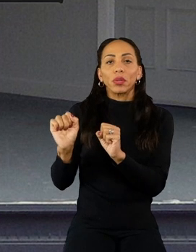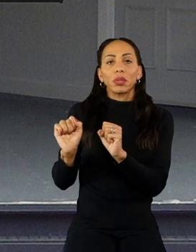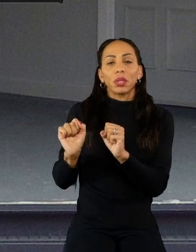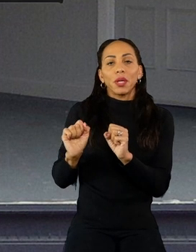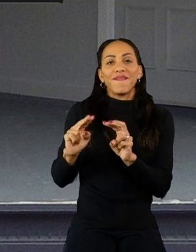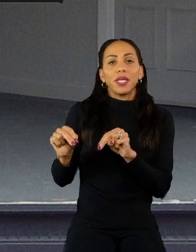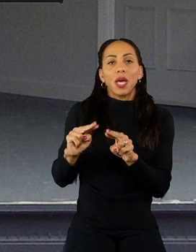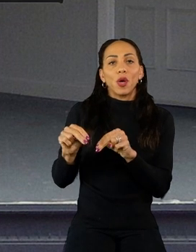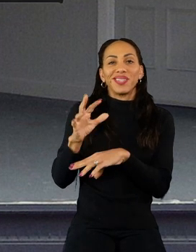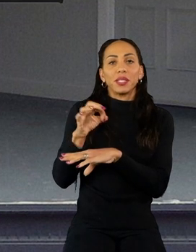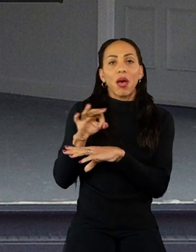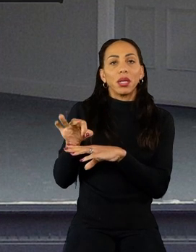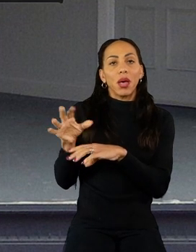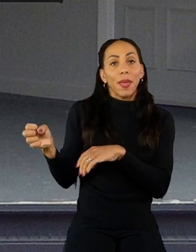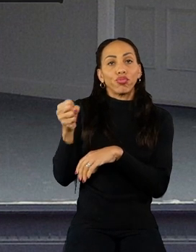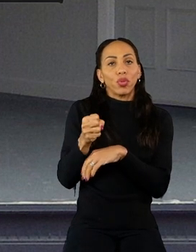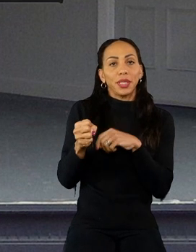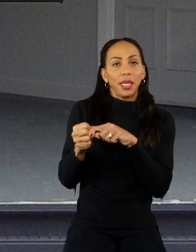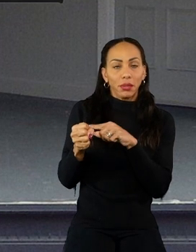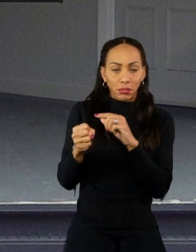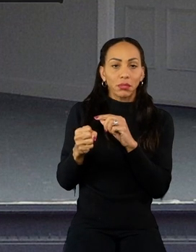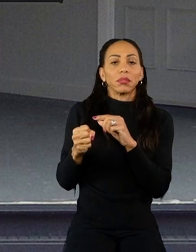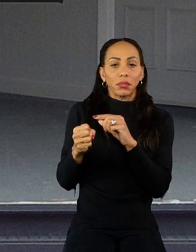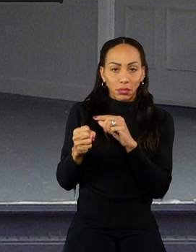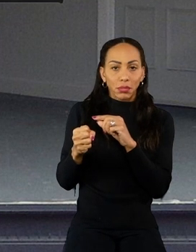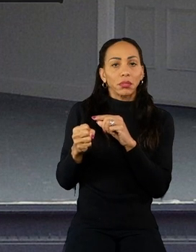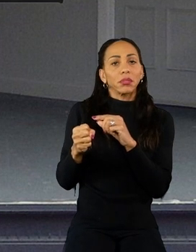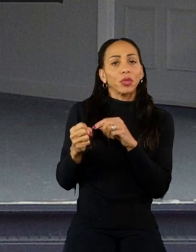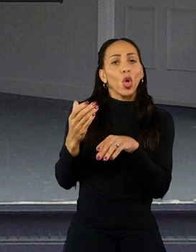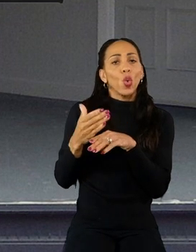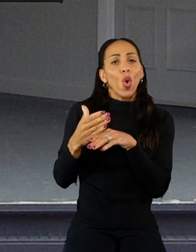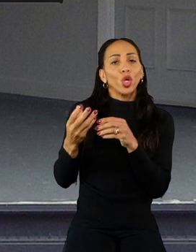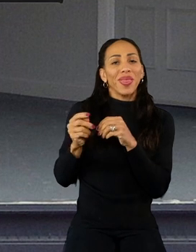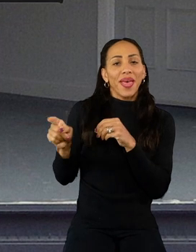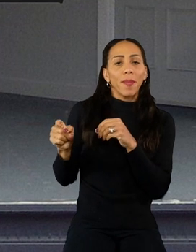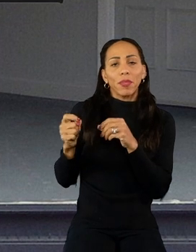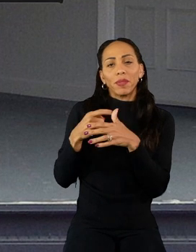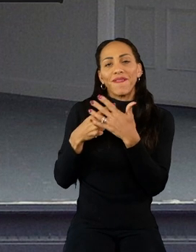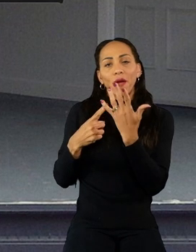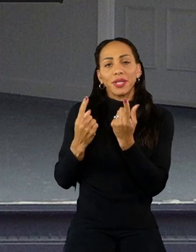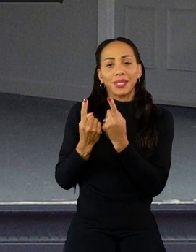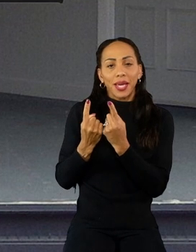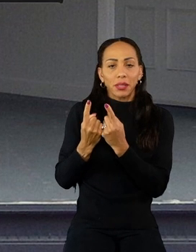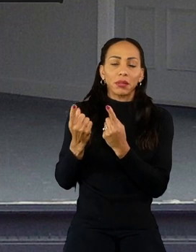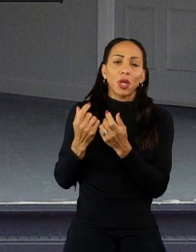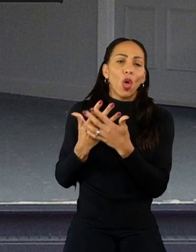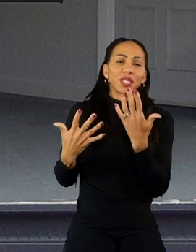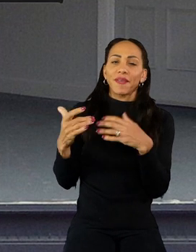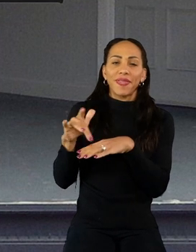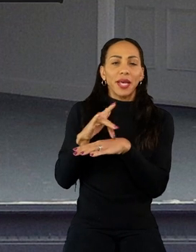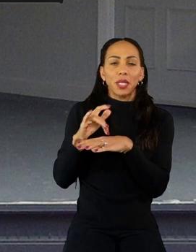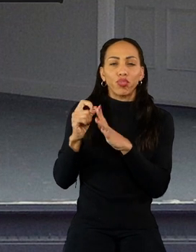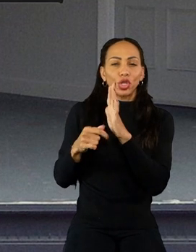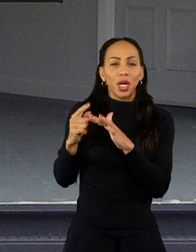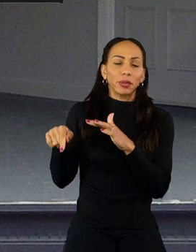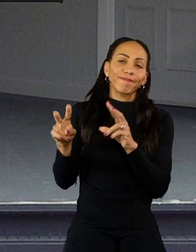They did use a video. They had their own video designer they brought in, mm-hmm. who worked with Improbable on a number of things and also